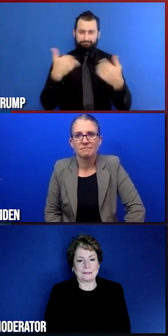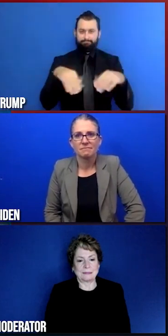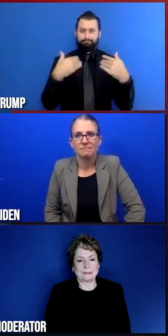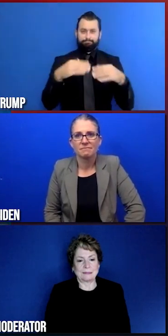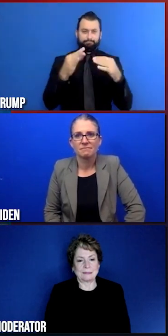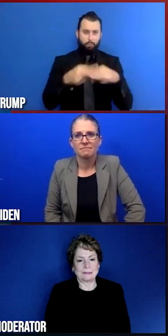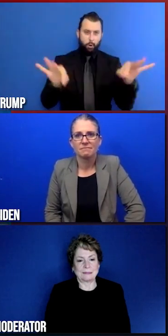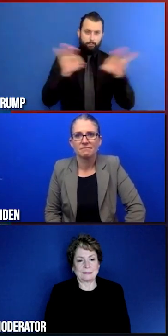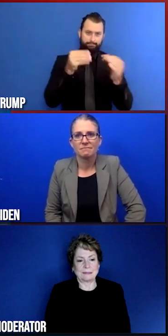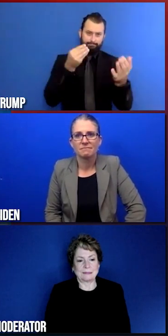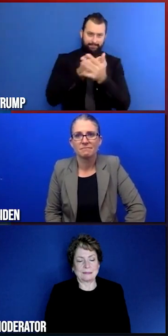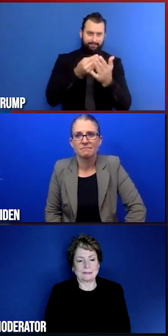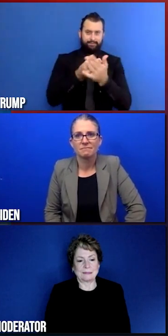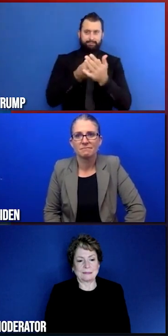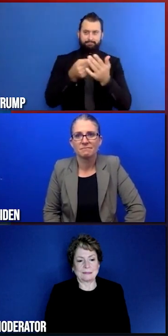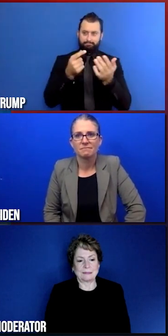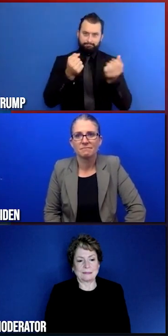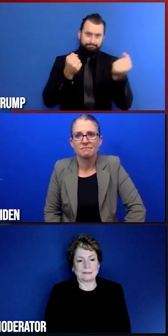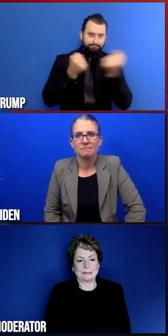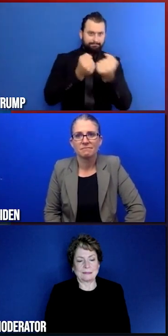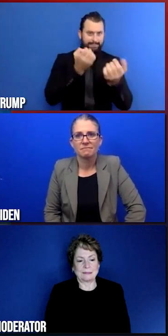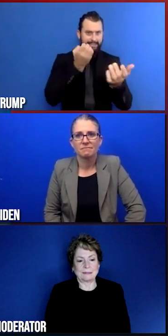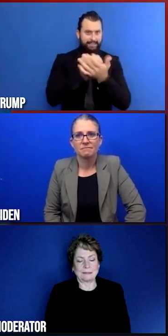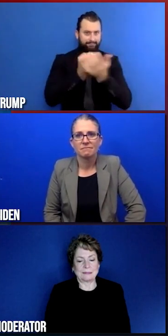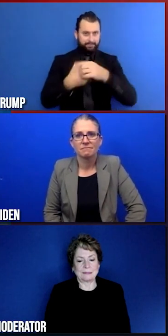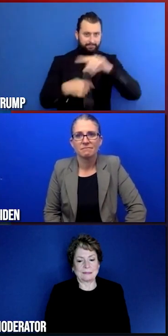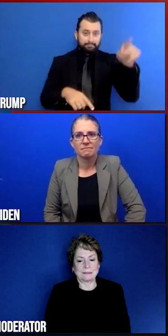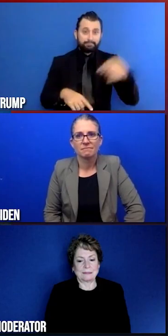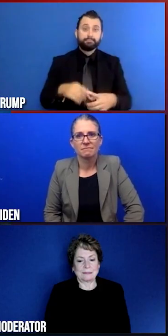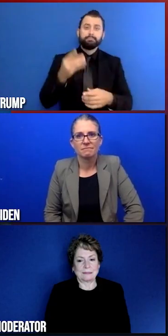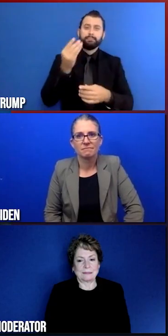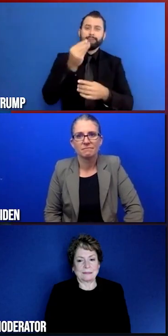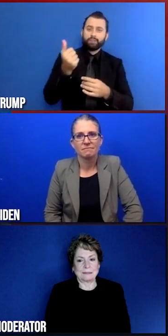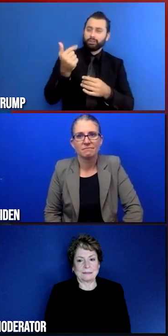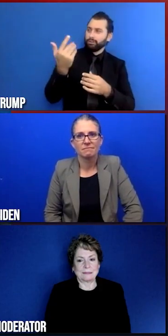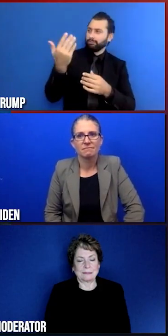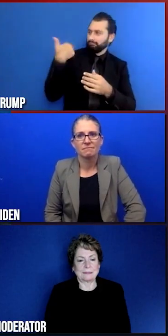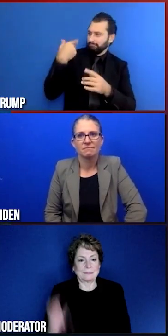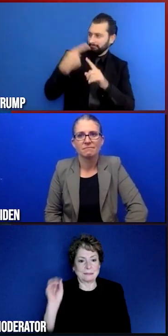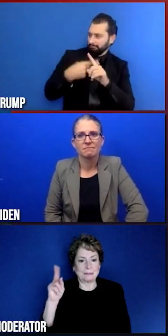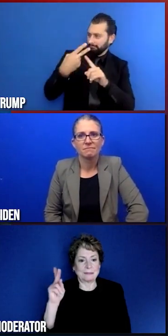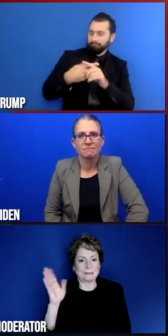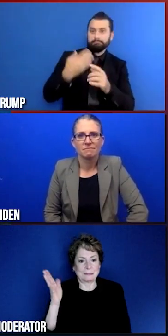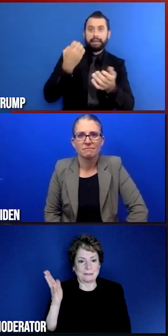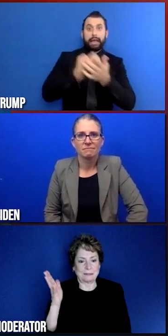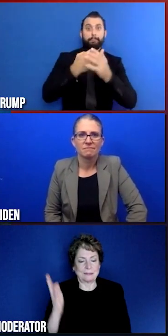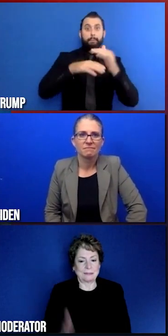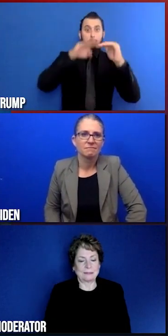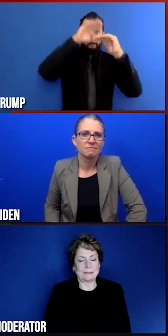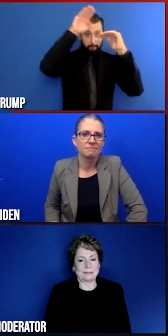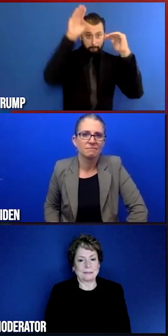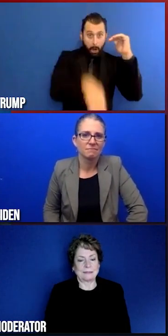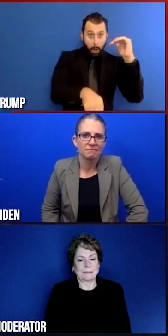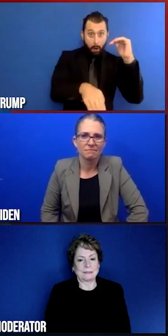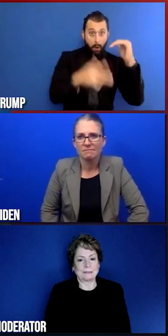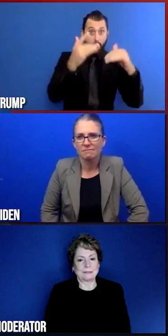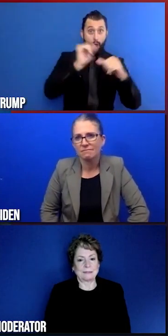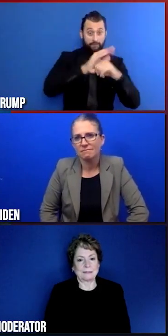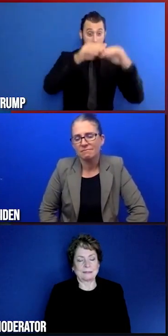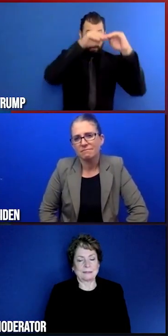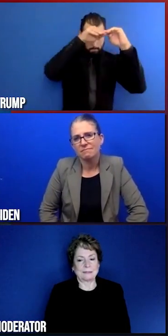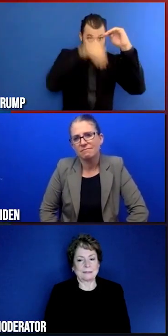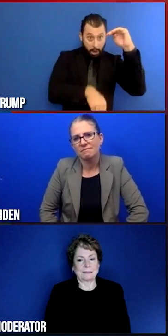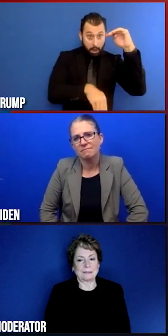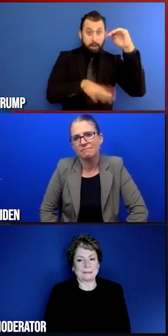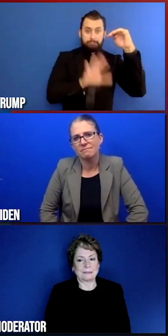of the pandemic. Okay. We saved it. We got, say what you want about relationship, we got Saudi Arabia, Mexico, and Russia